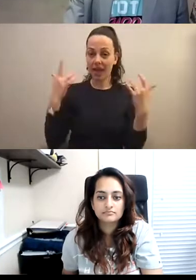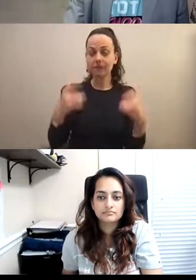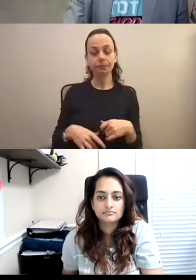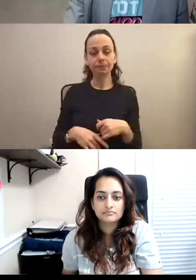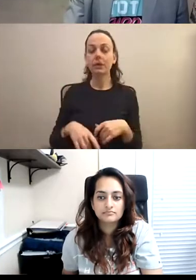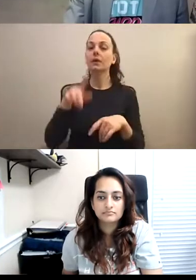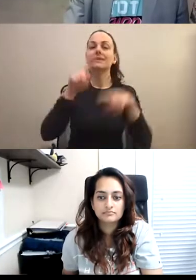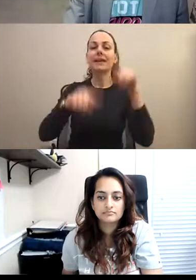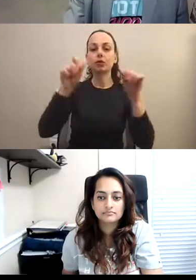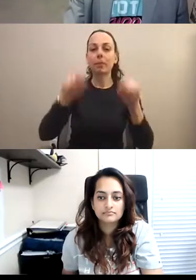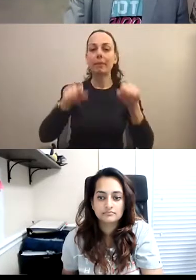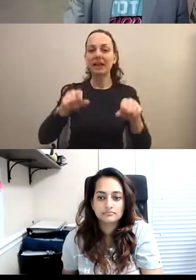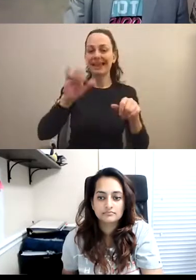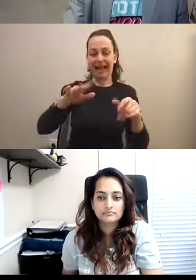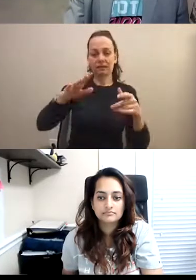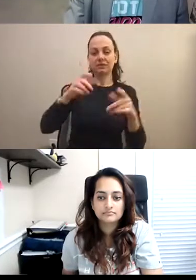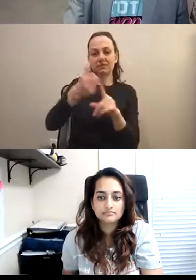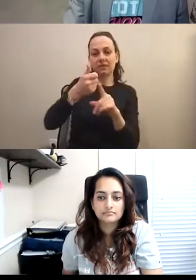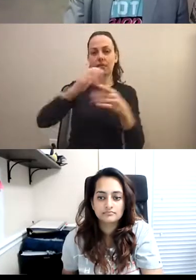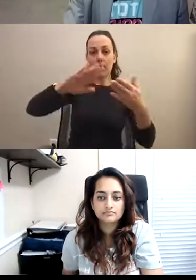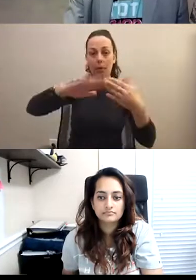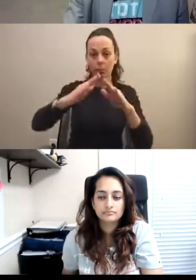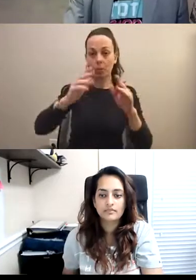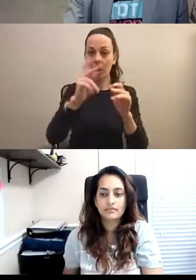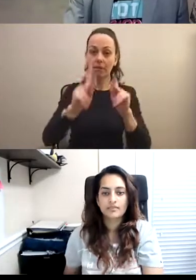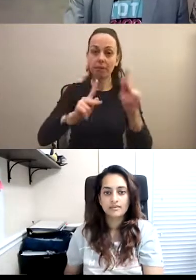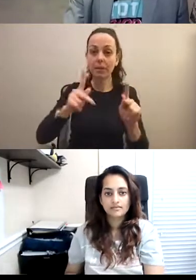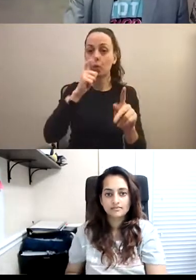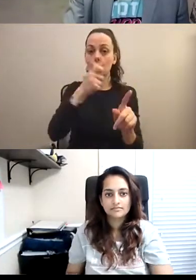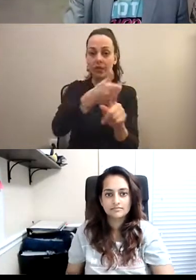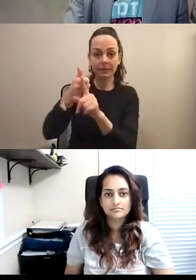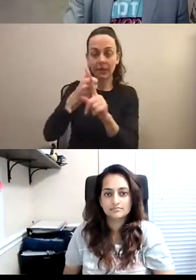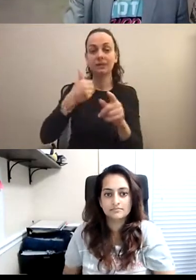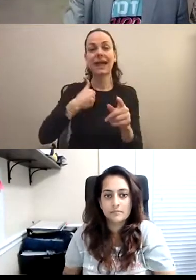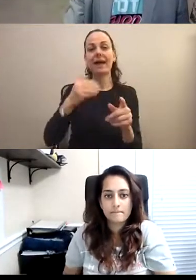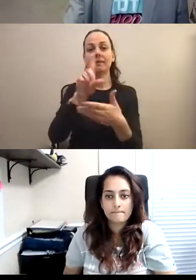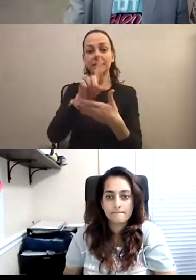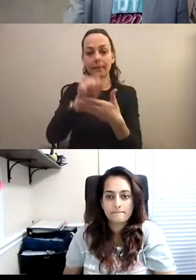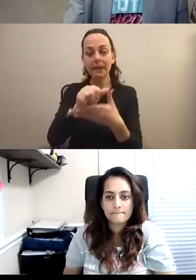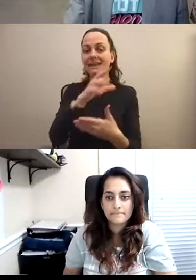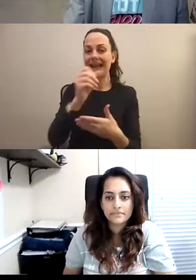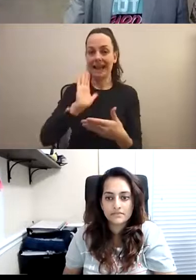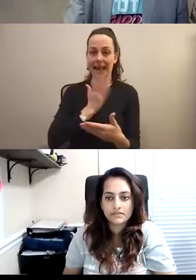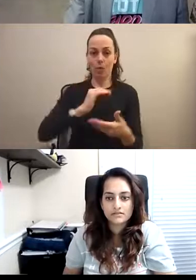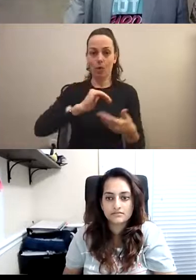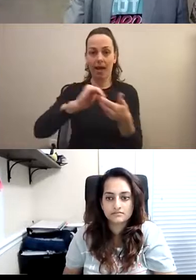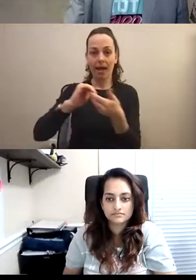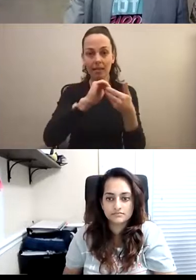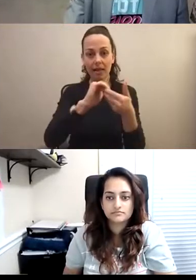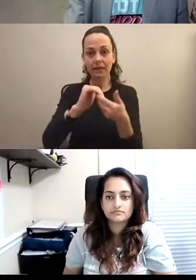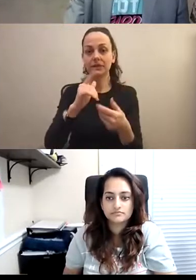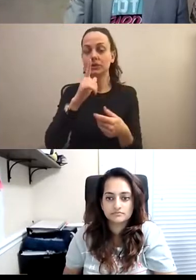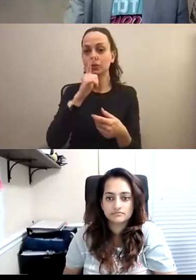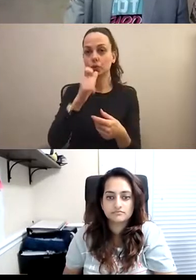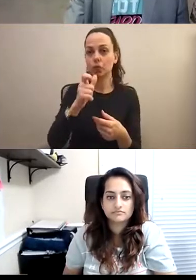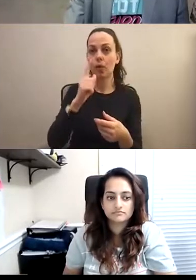community of people with disabilities and our allies on a mission to amplify disabled